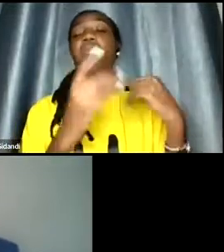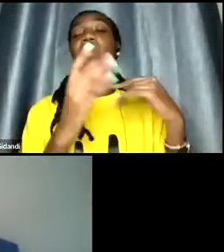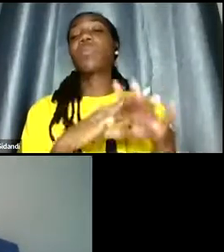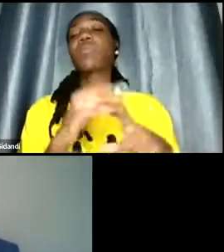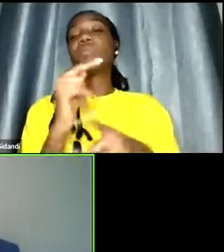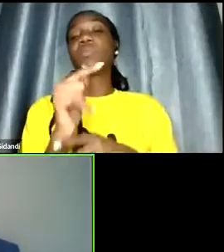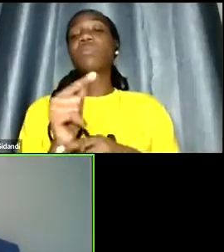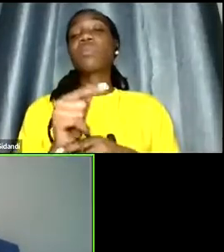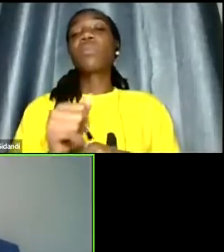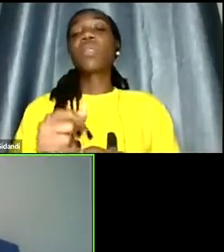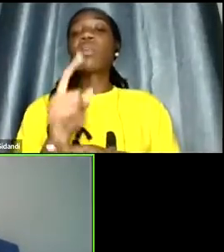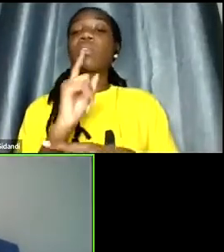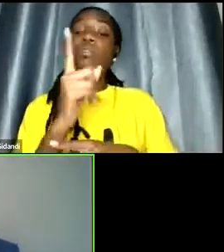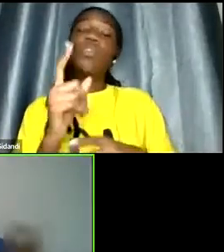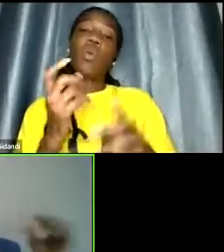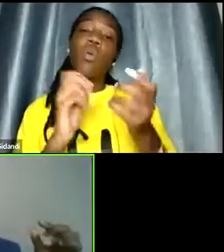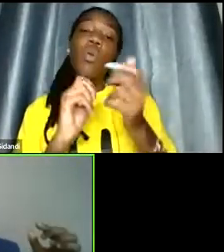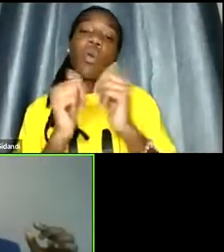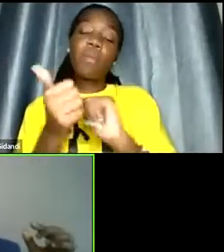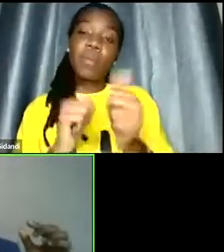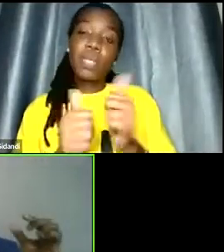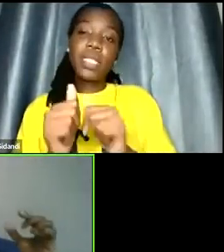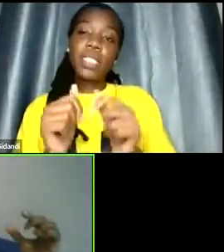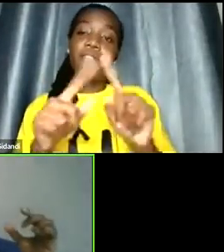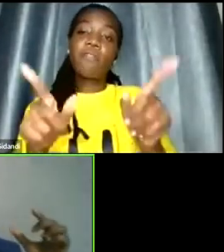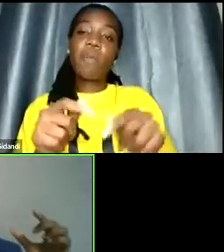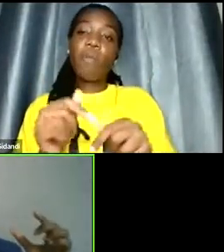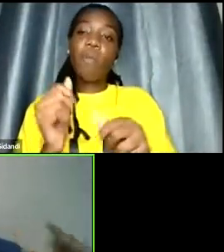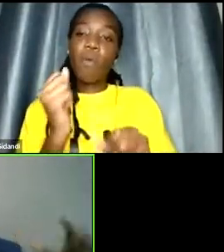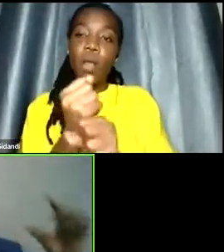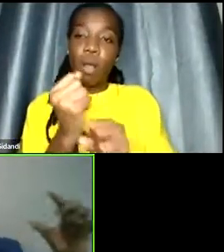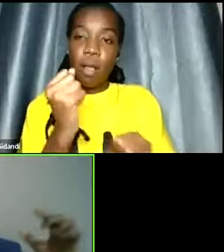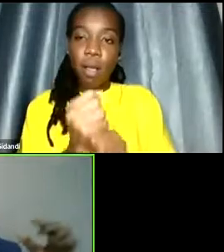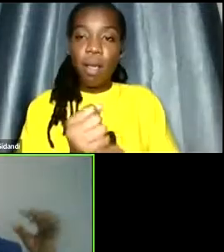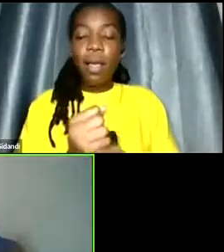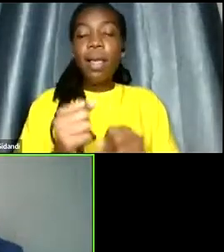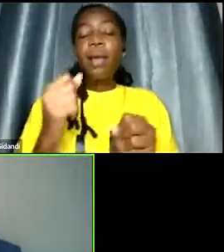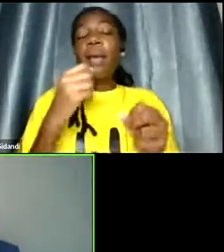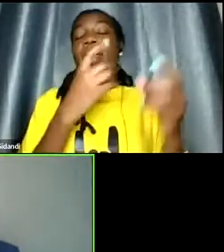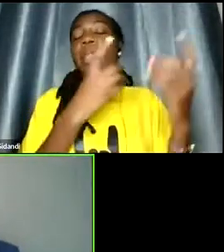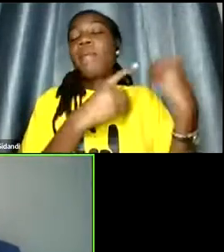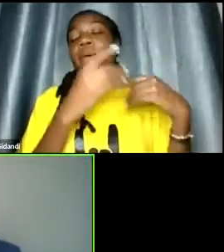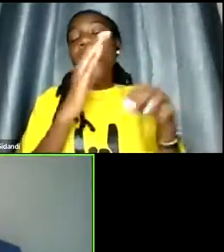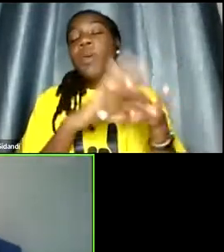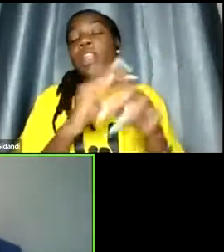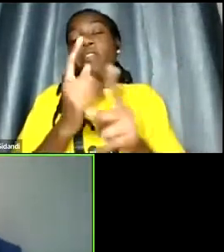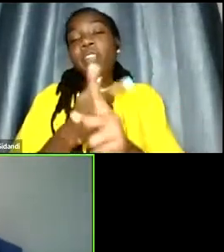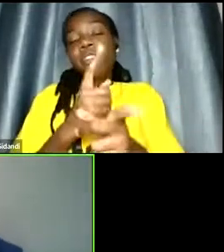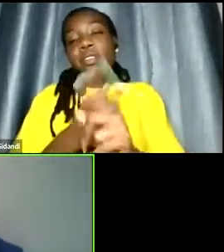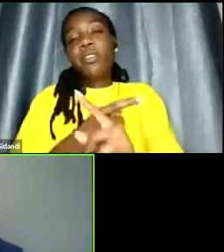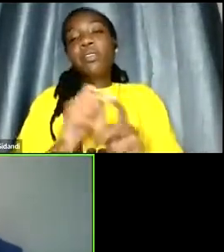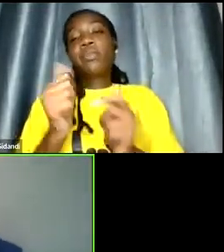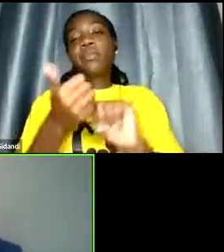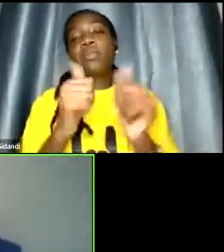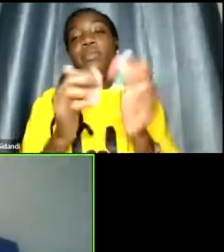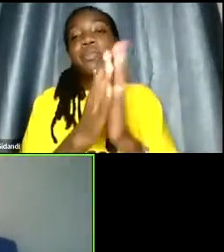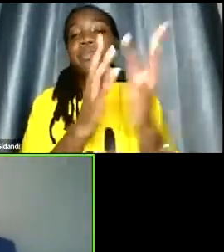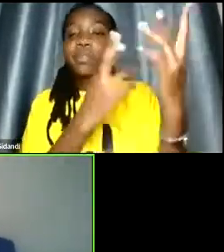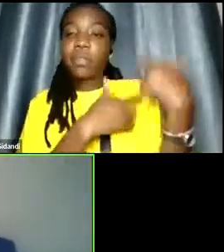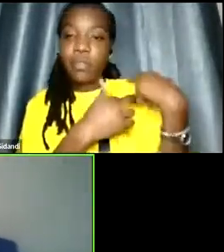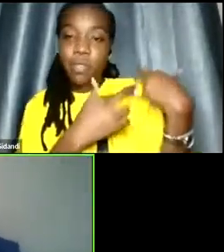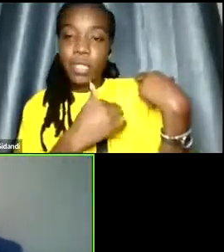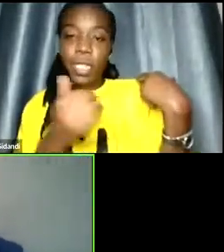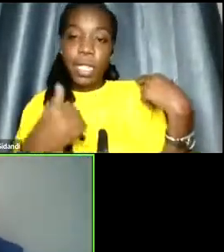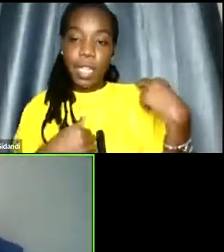The competency framework is what maps different competencies for different roles. So you have roles such as